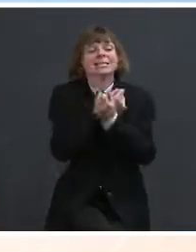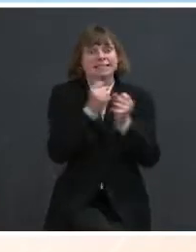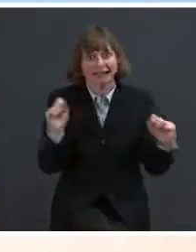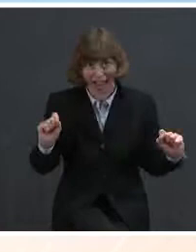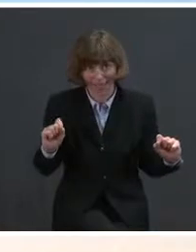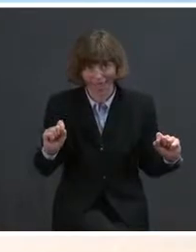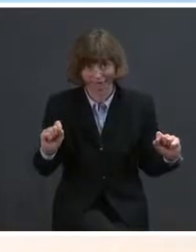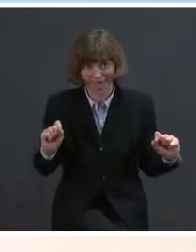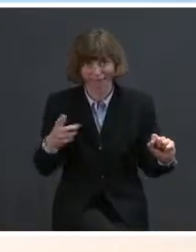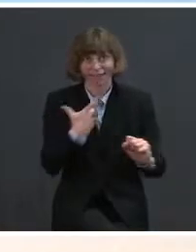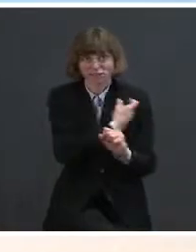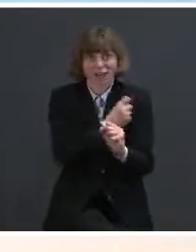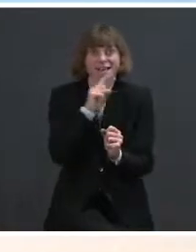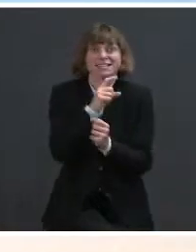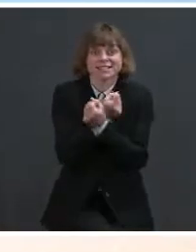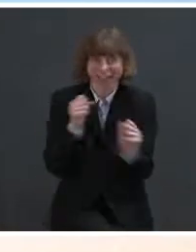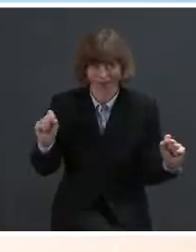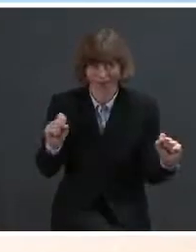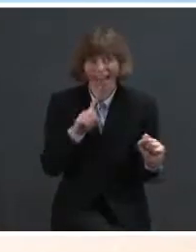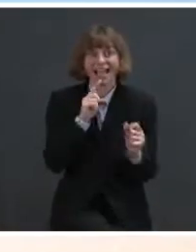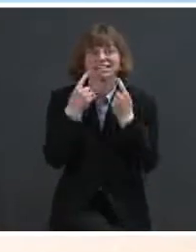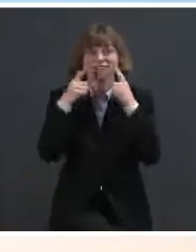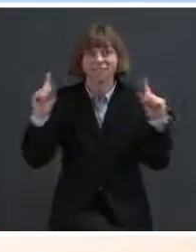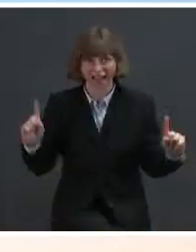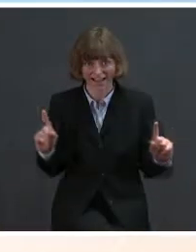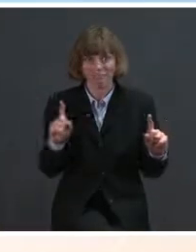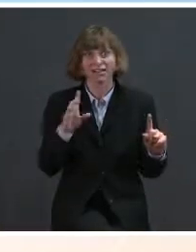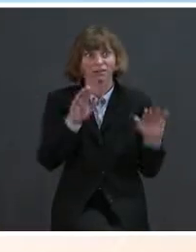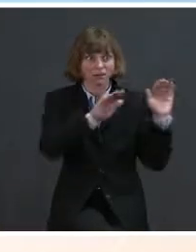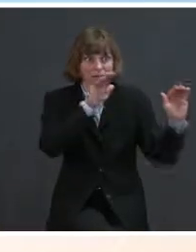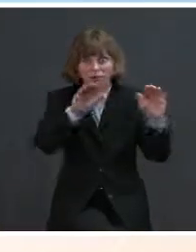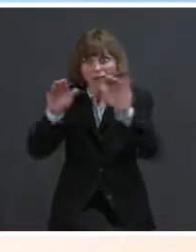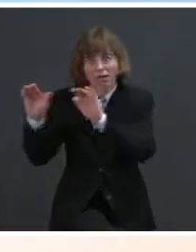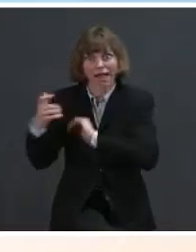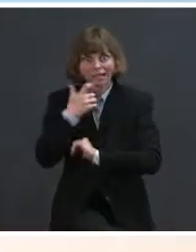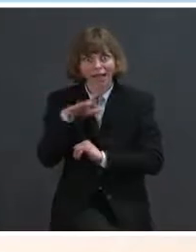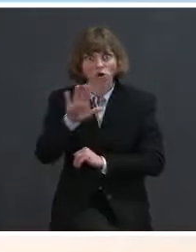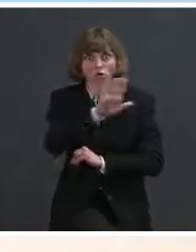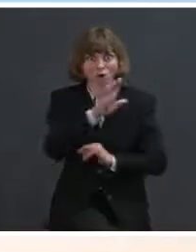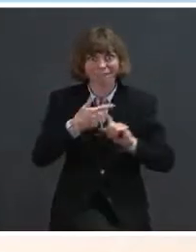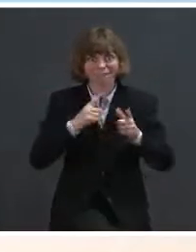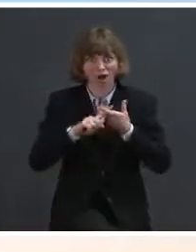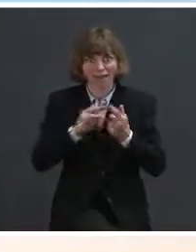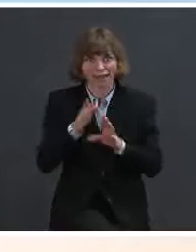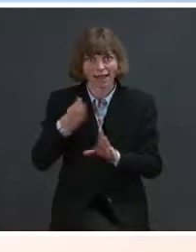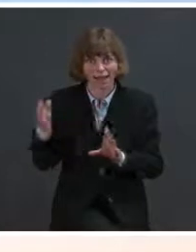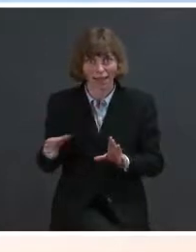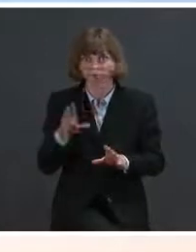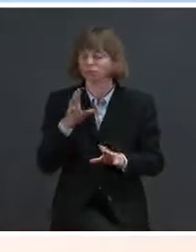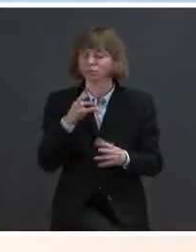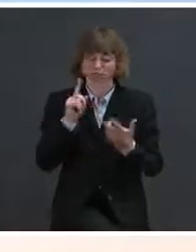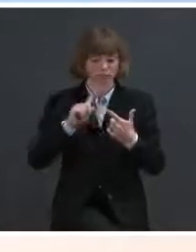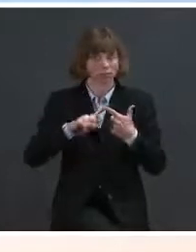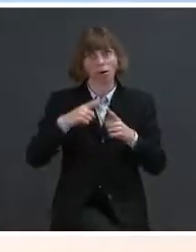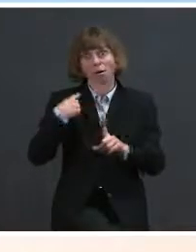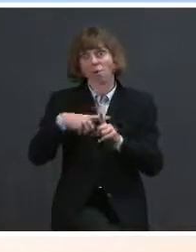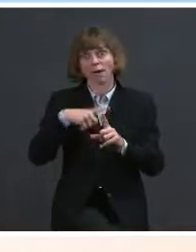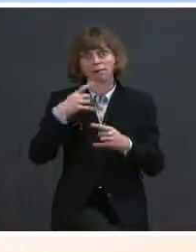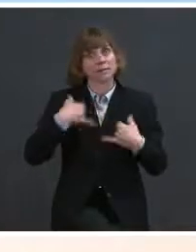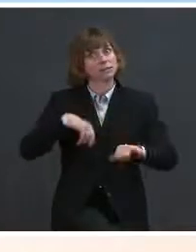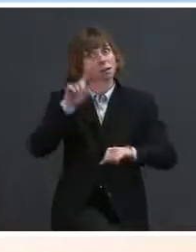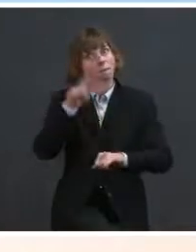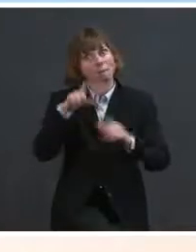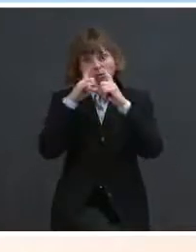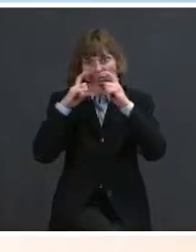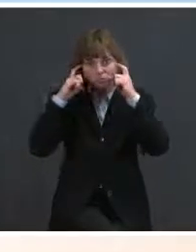it's safe and effective, and that will be a factor here. And it is going to require Americans continuing to wear masks, continuing to social distance, getting